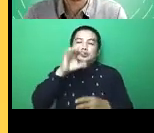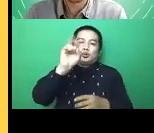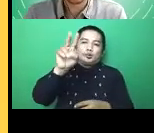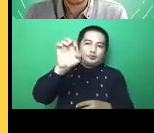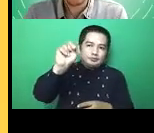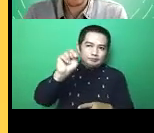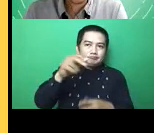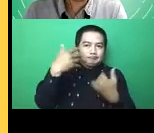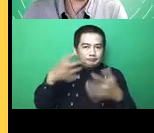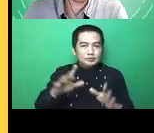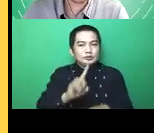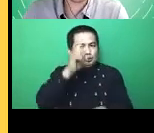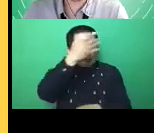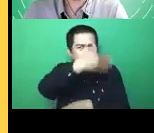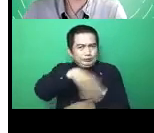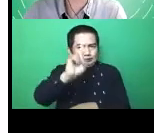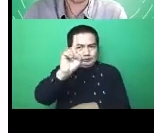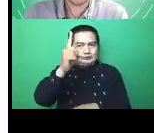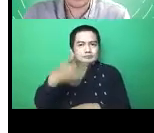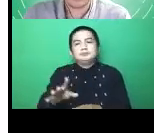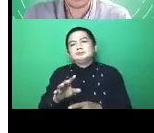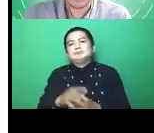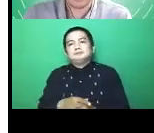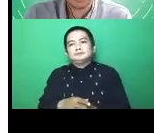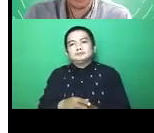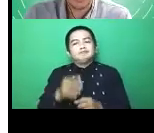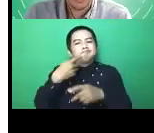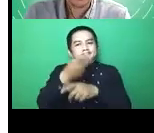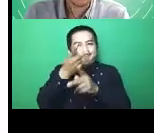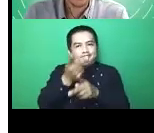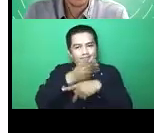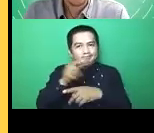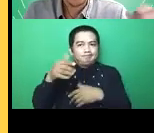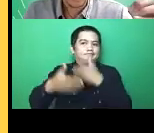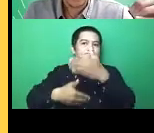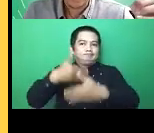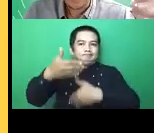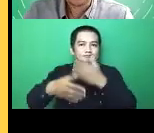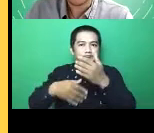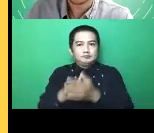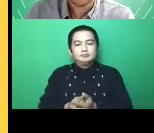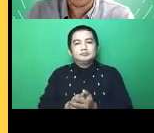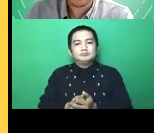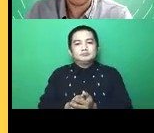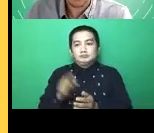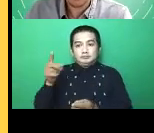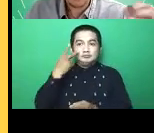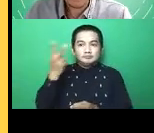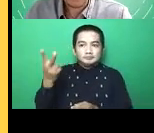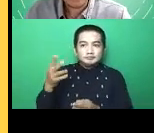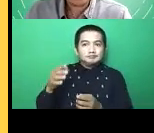single piece. So this is very common in terms of manufacturing processes. And so you get output that looks like this.